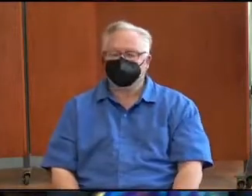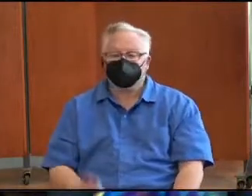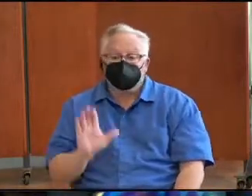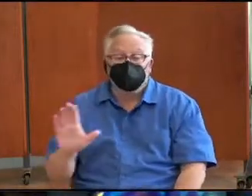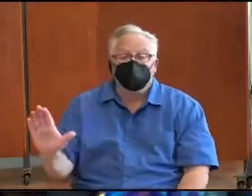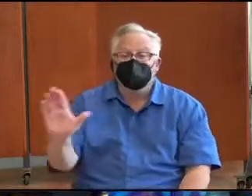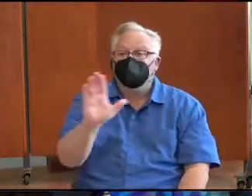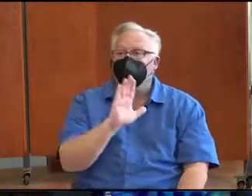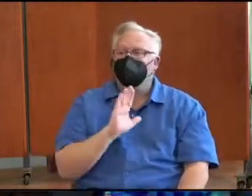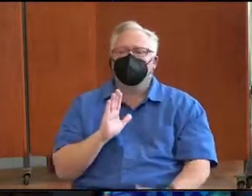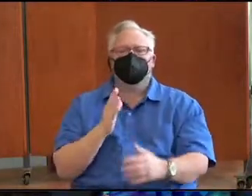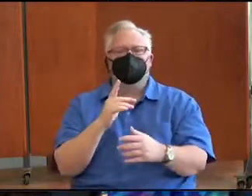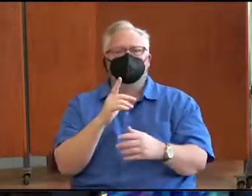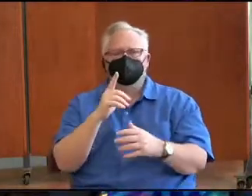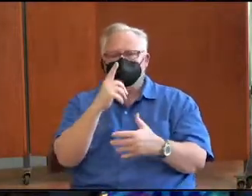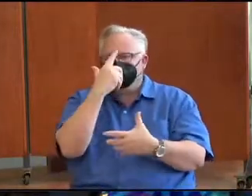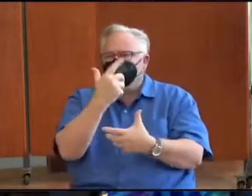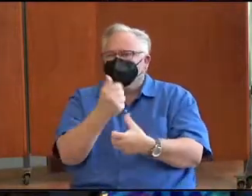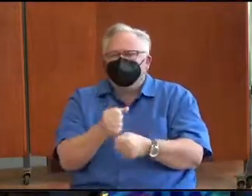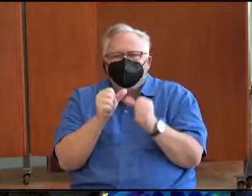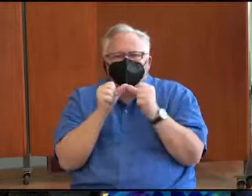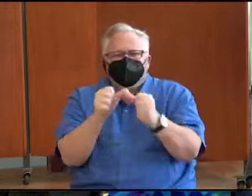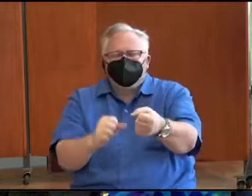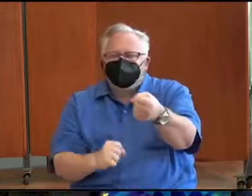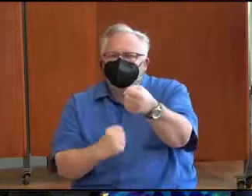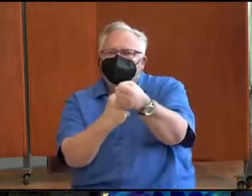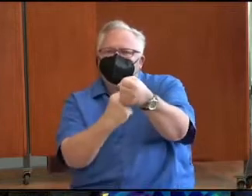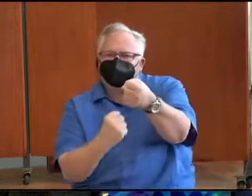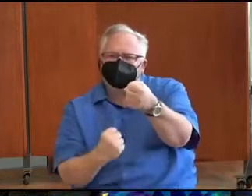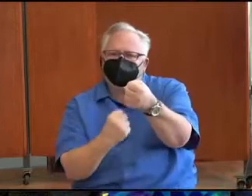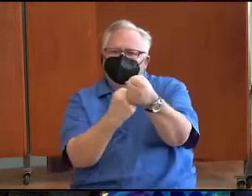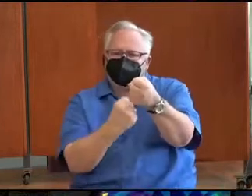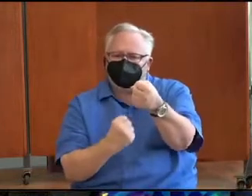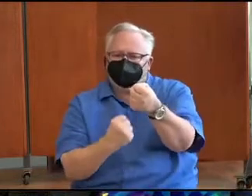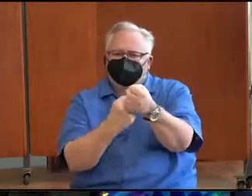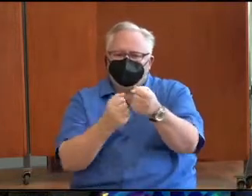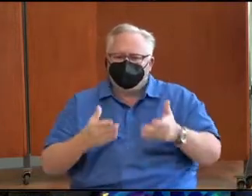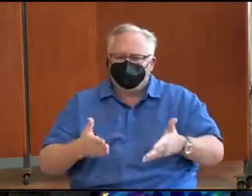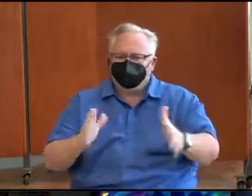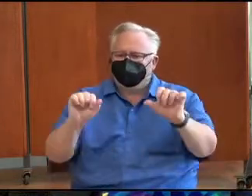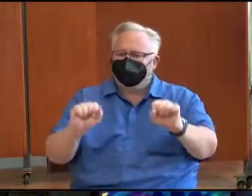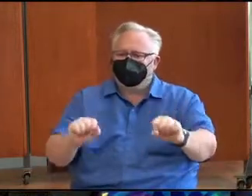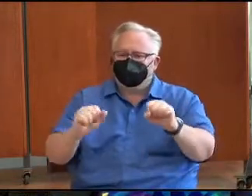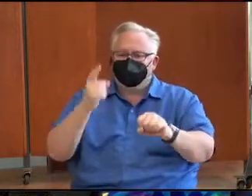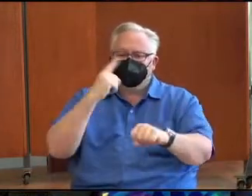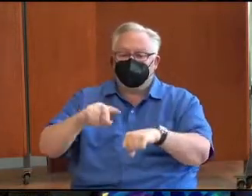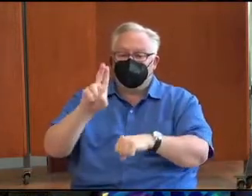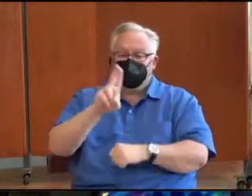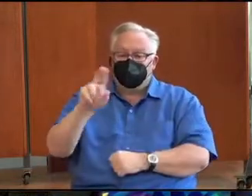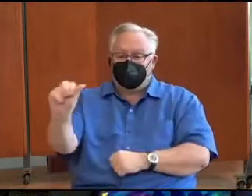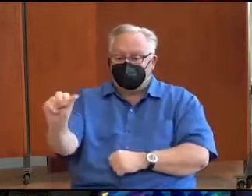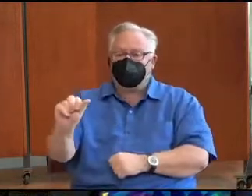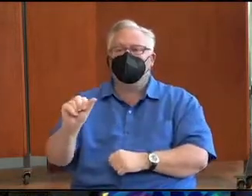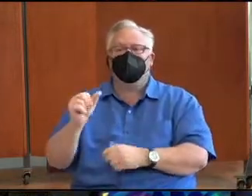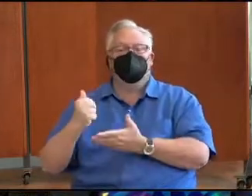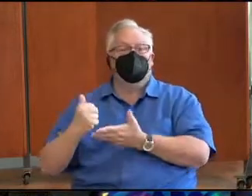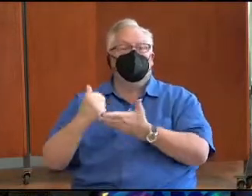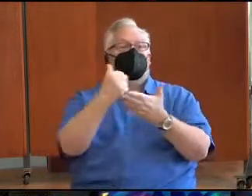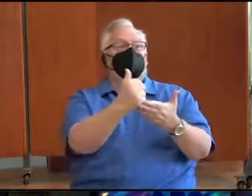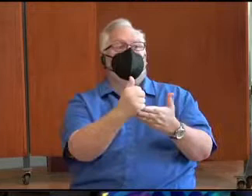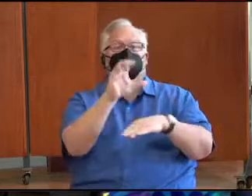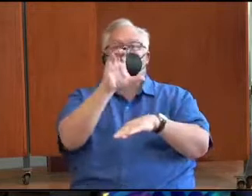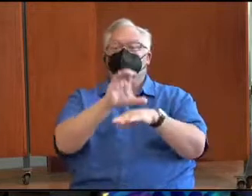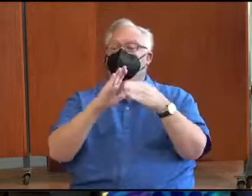Your faithful support makes it possible for the UUA to support congregations in transition, like